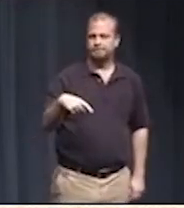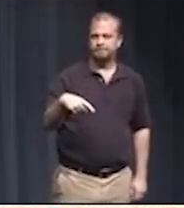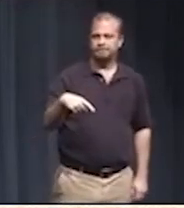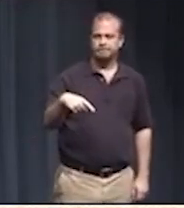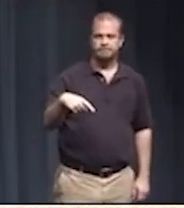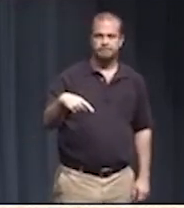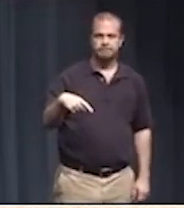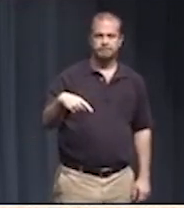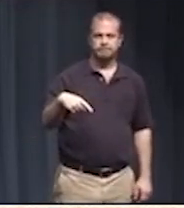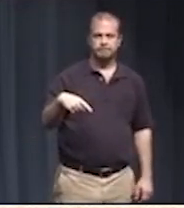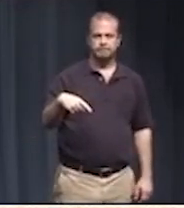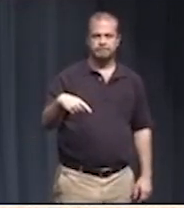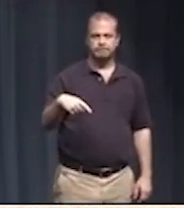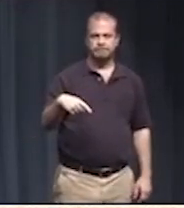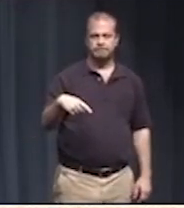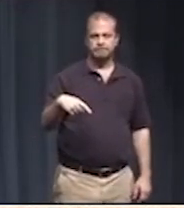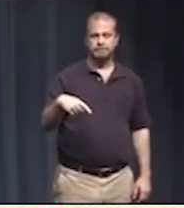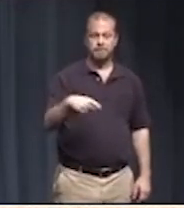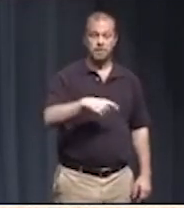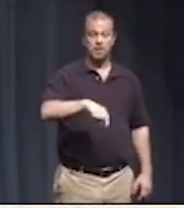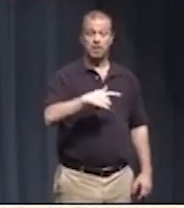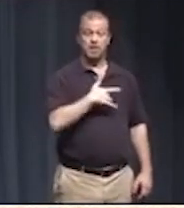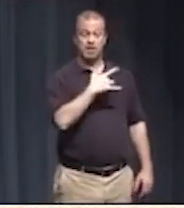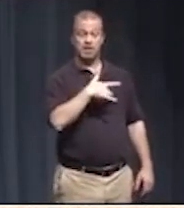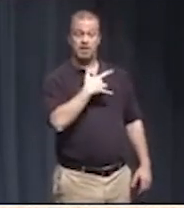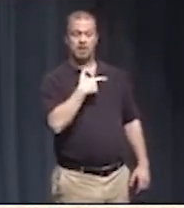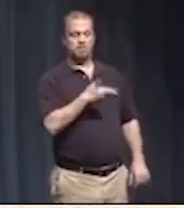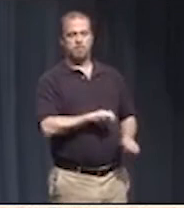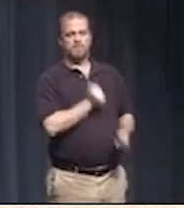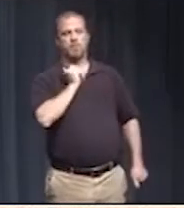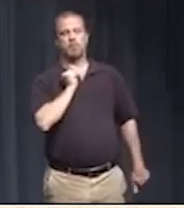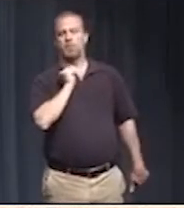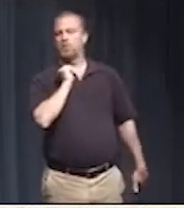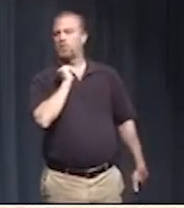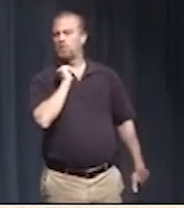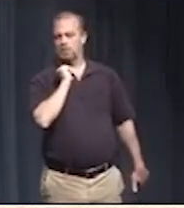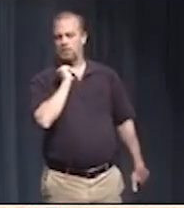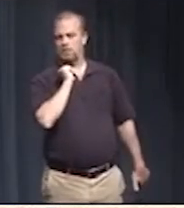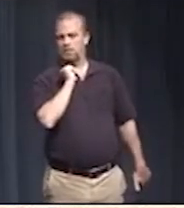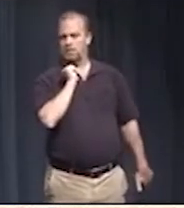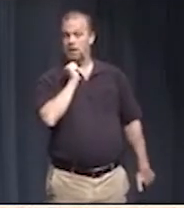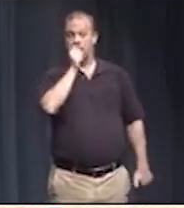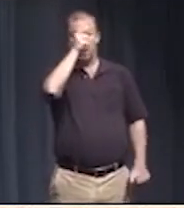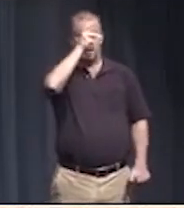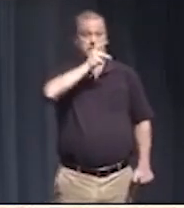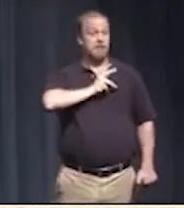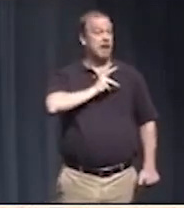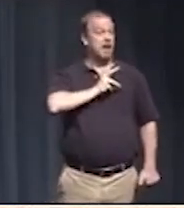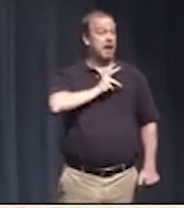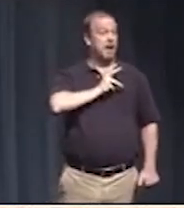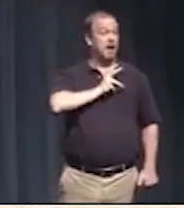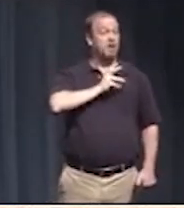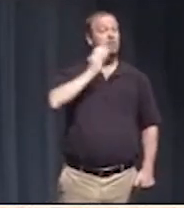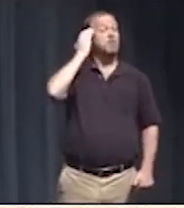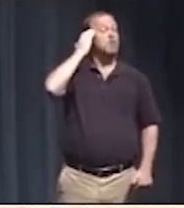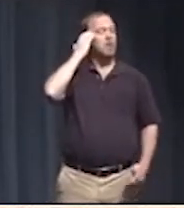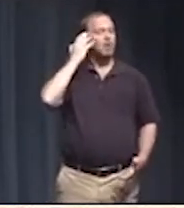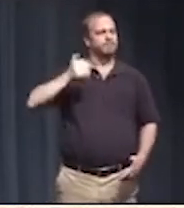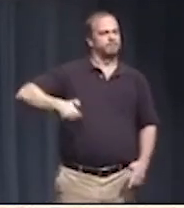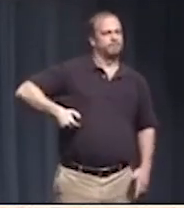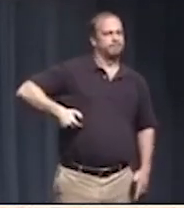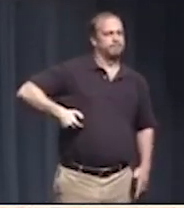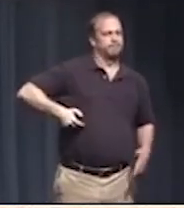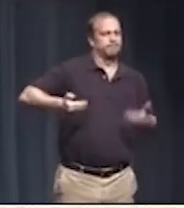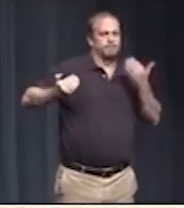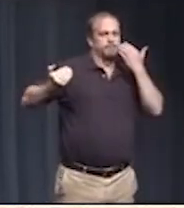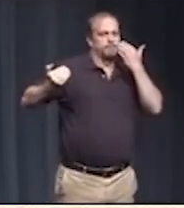But we stay away from those things that cause emotion. And a lot of times, men don't realize they're doing it. It's just our